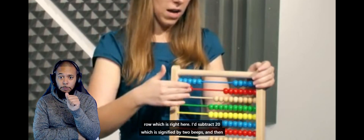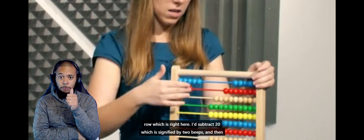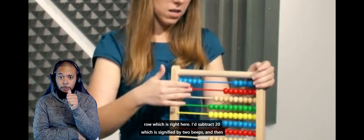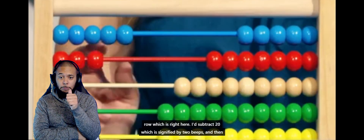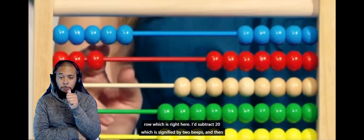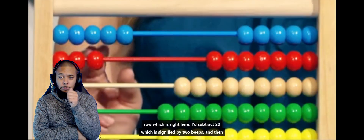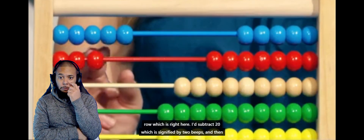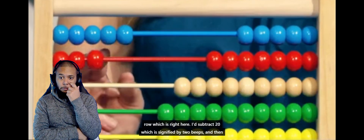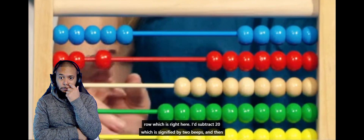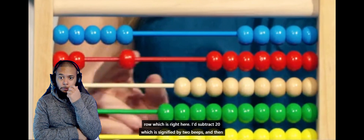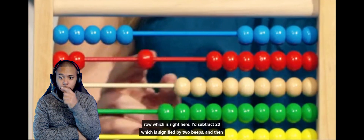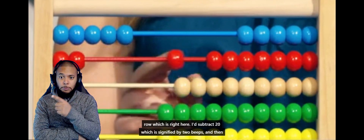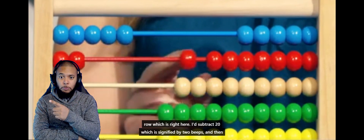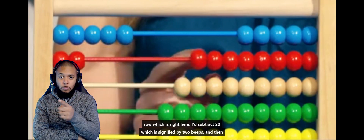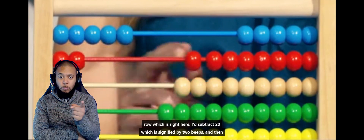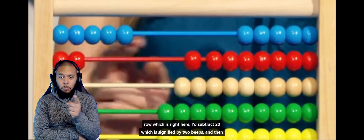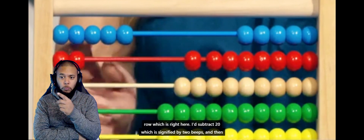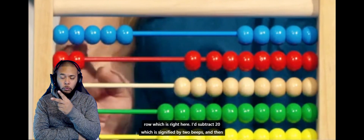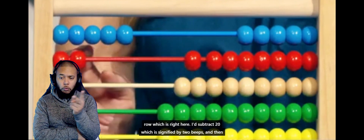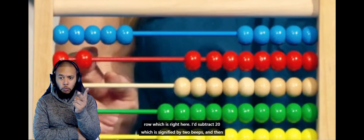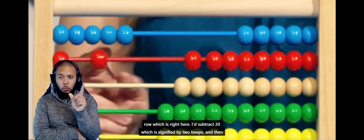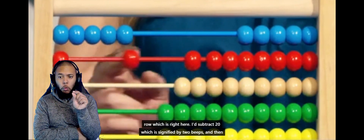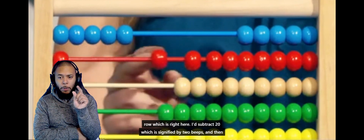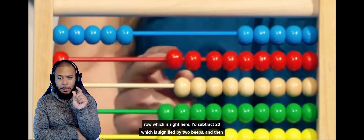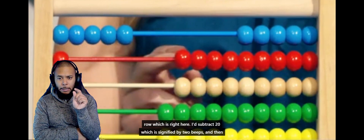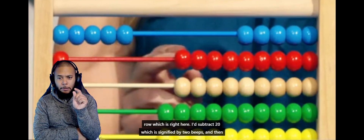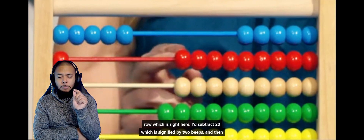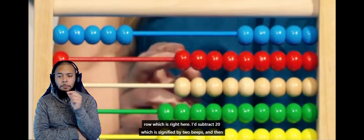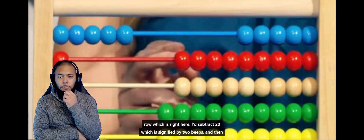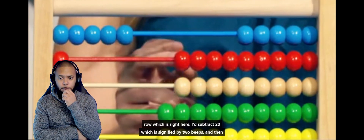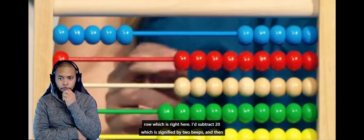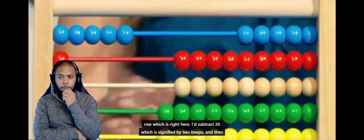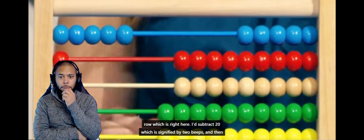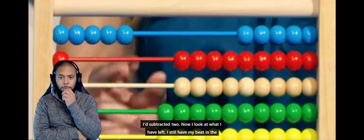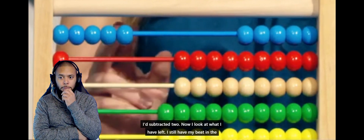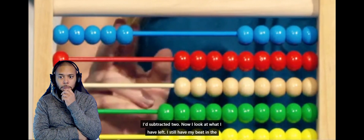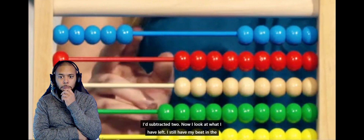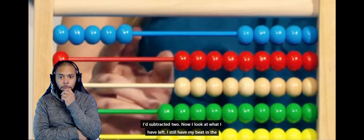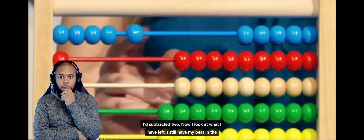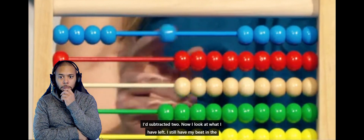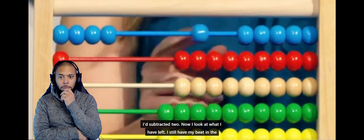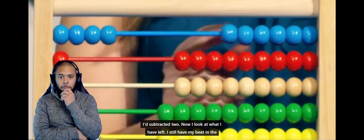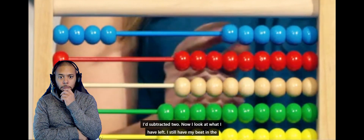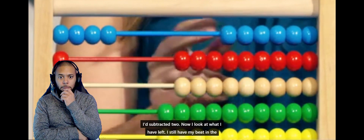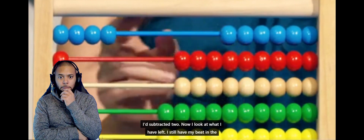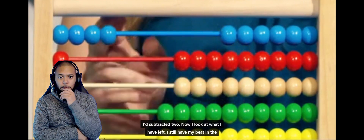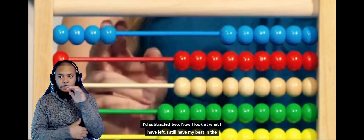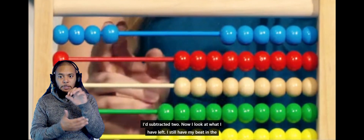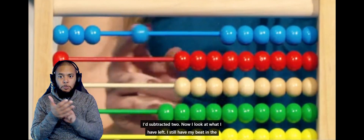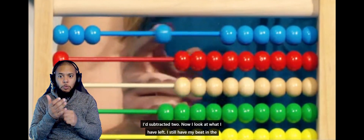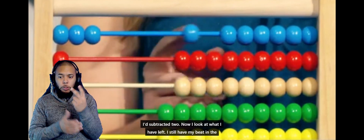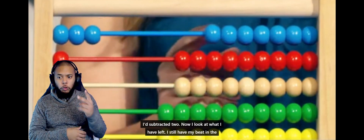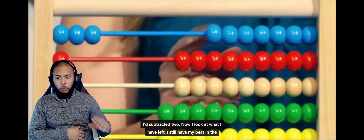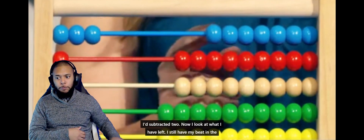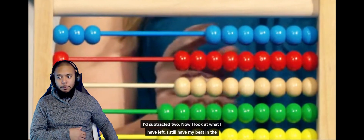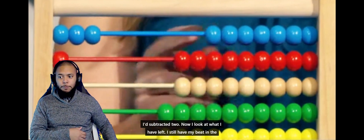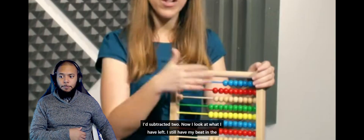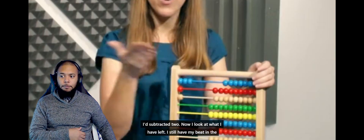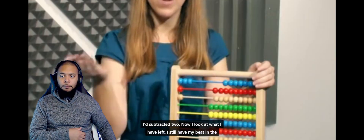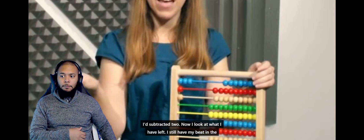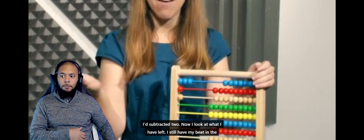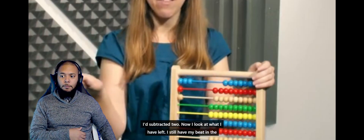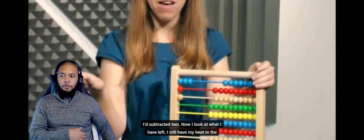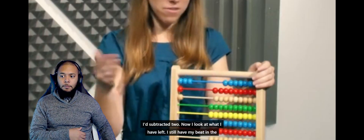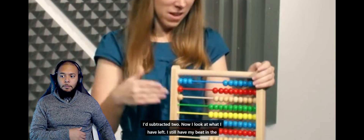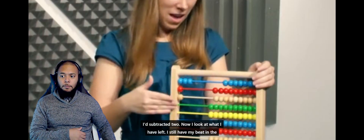I'd subtract 20, which is signified by 2 beads, and then I'd subtract 2. Now